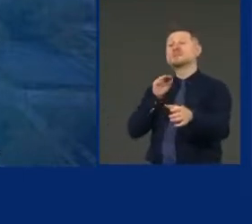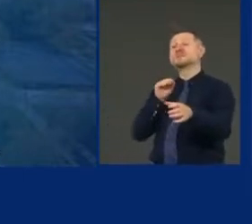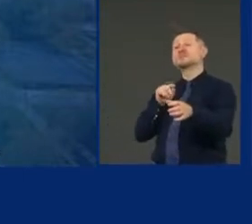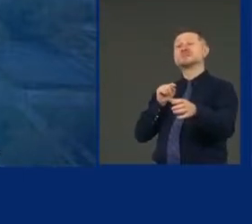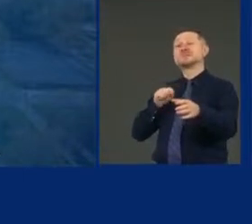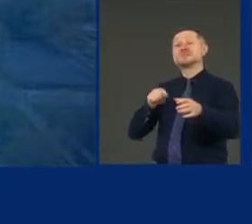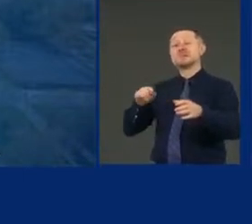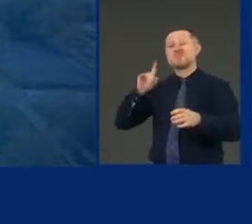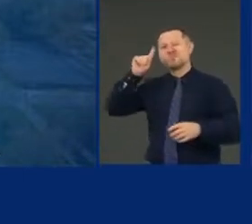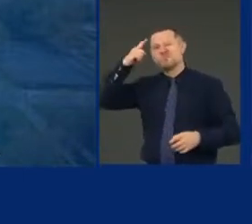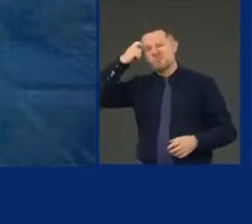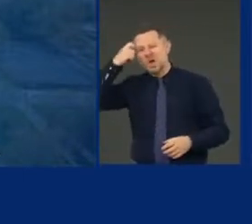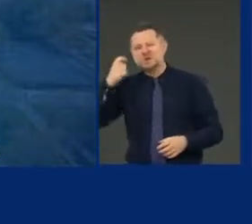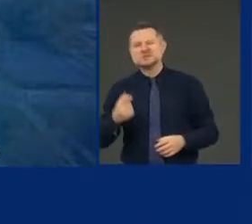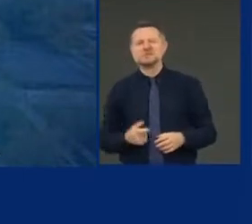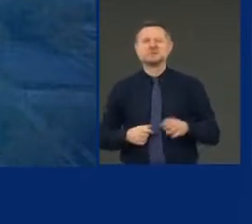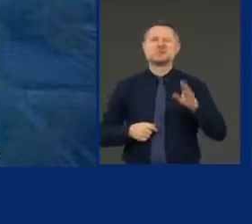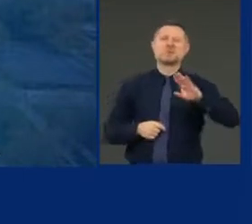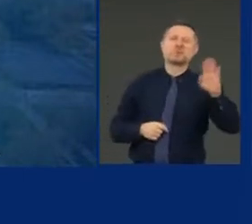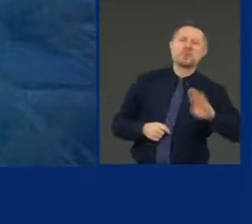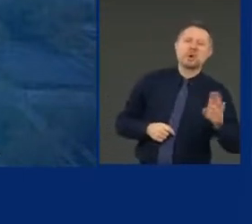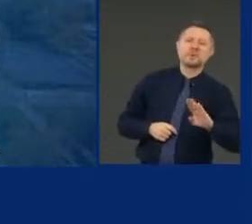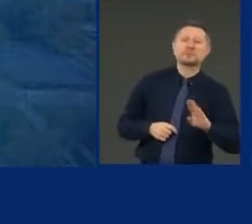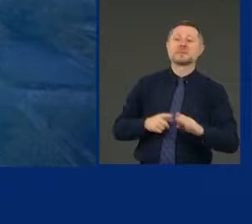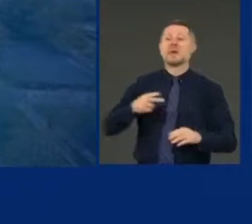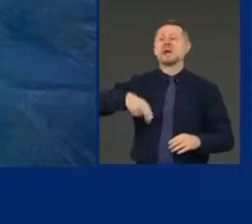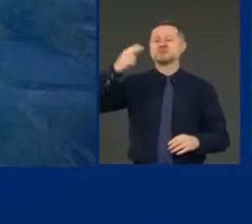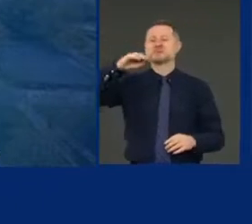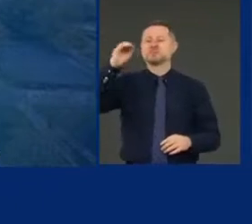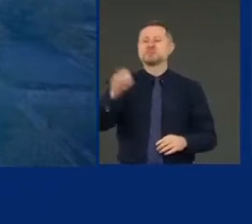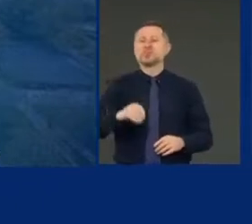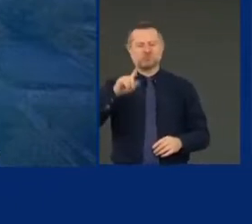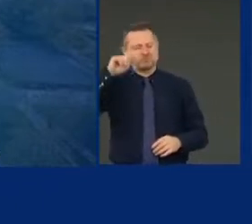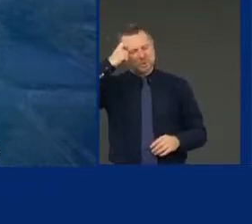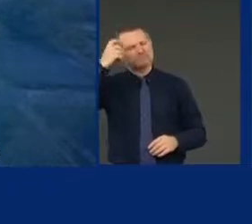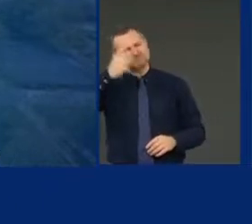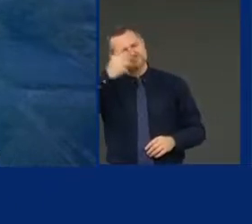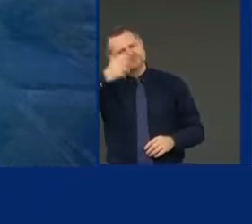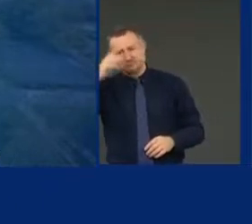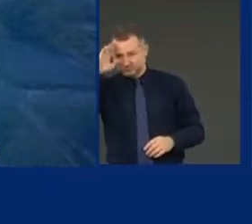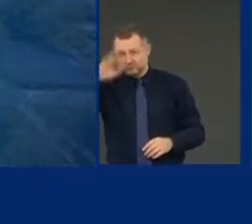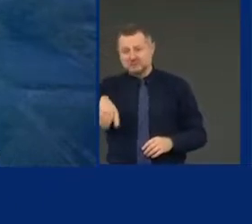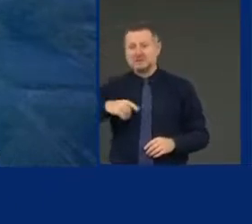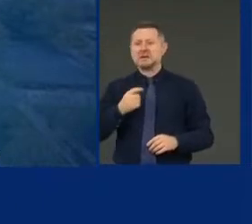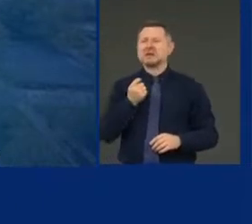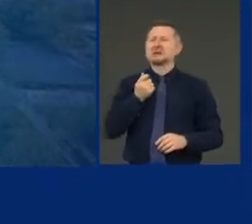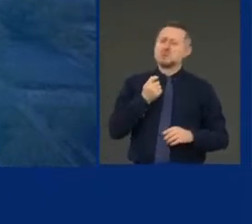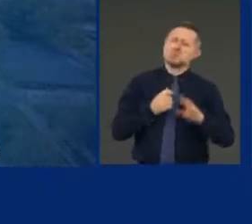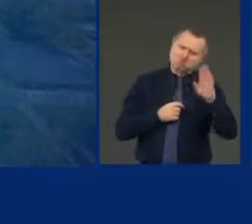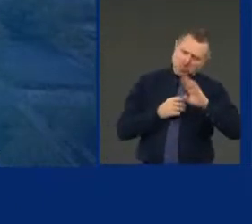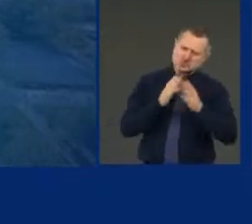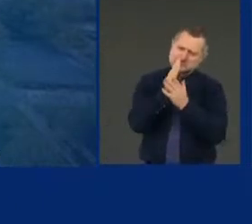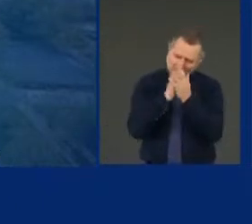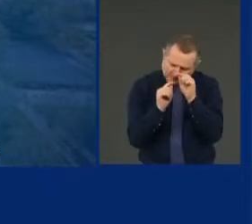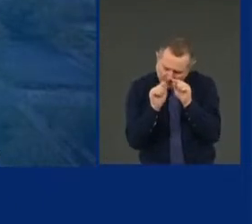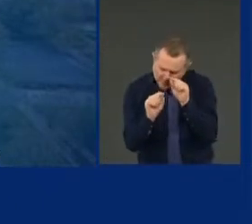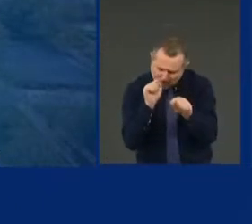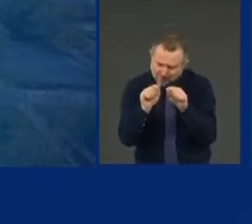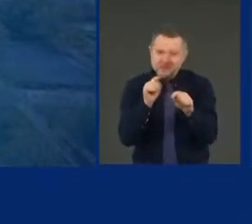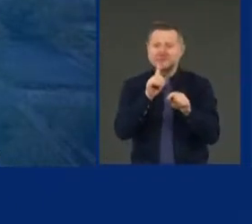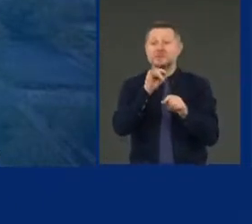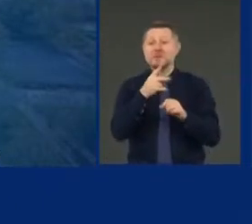Brooklyn, predominantly Bronx, Brooklyn, a little bit in Queens, actually my old neighborhood in